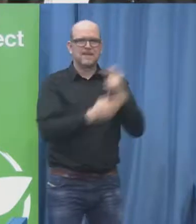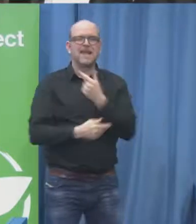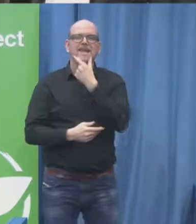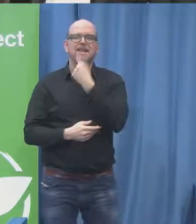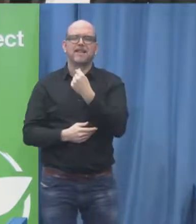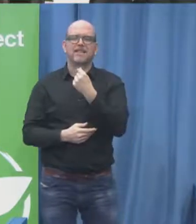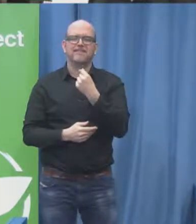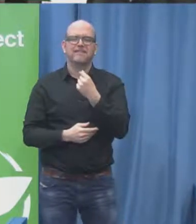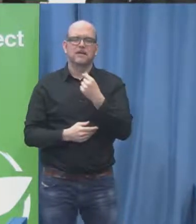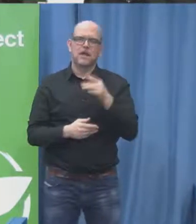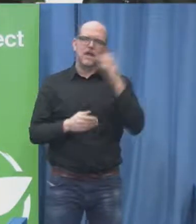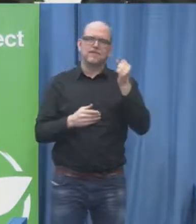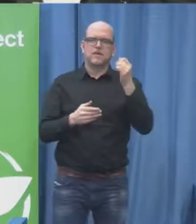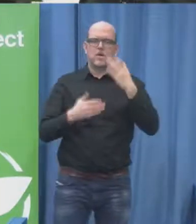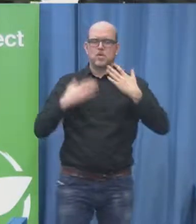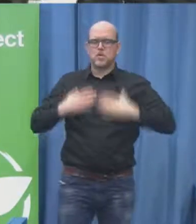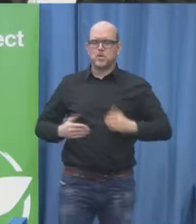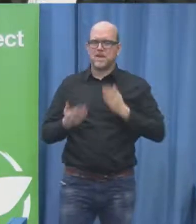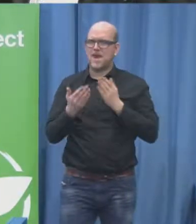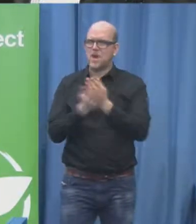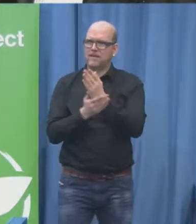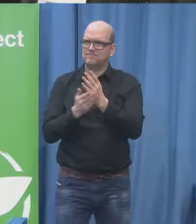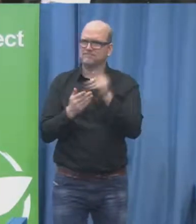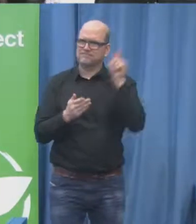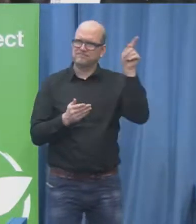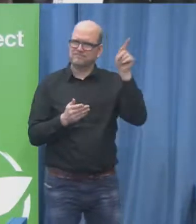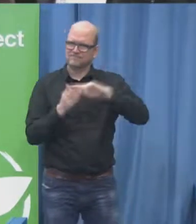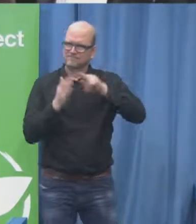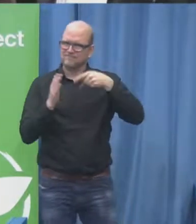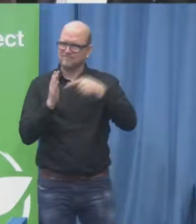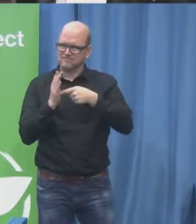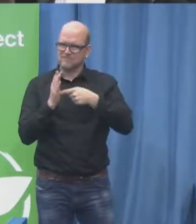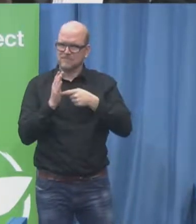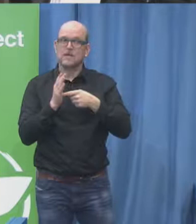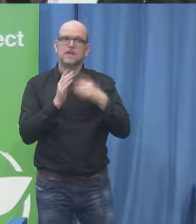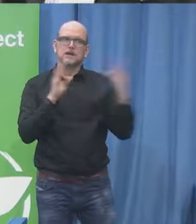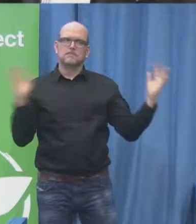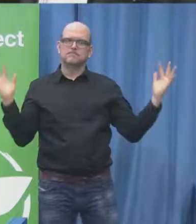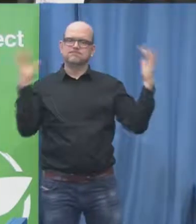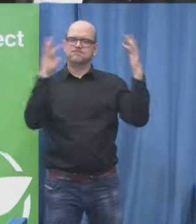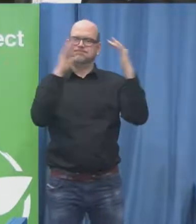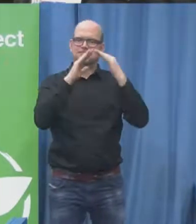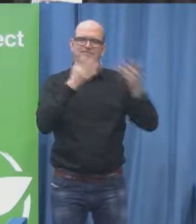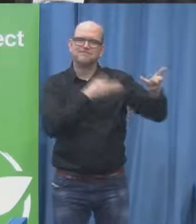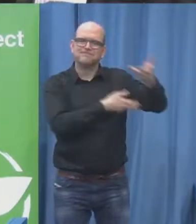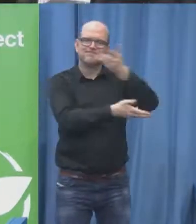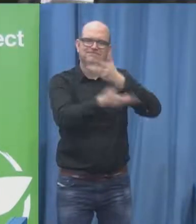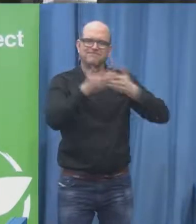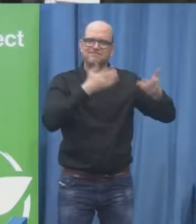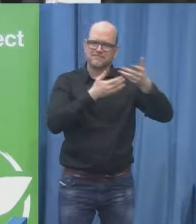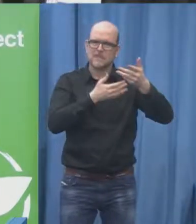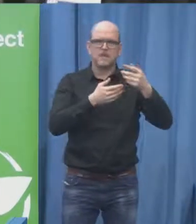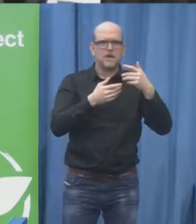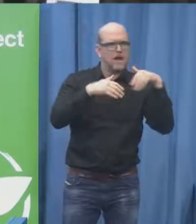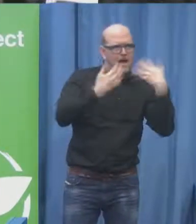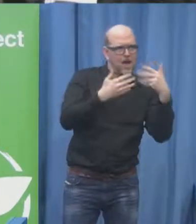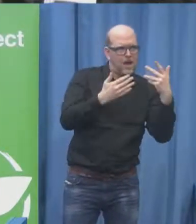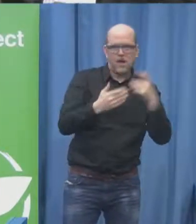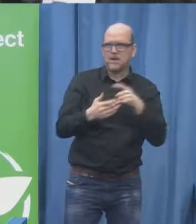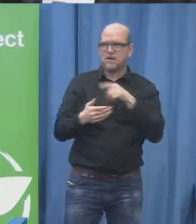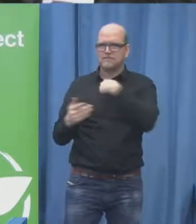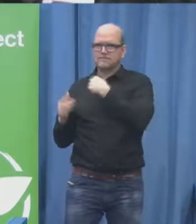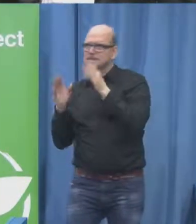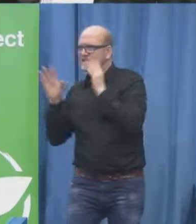in Vienna will be taken over the job of researching innovative policies. We promise